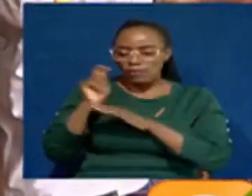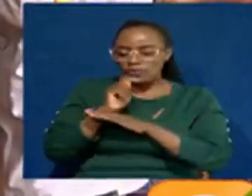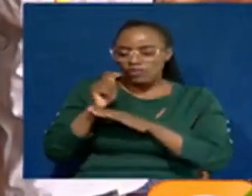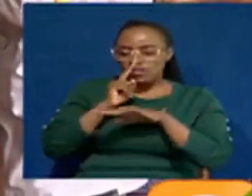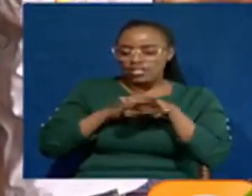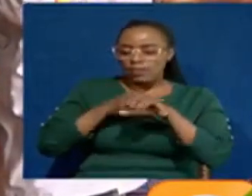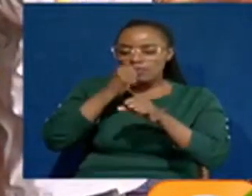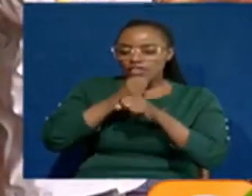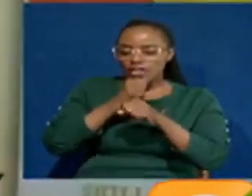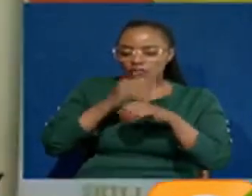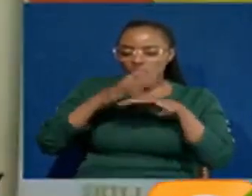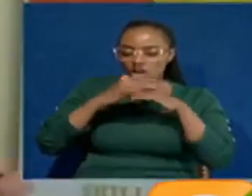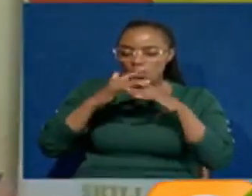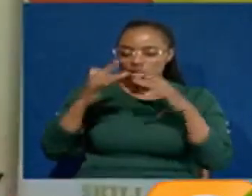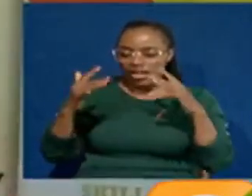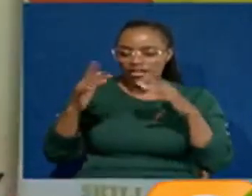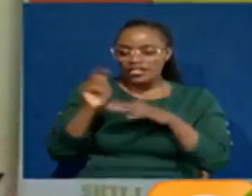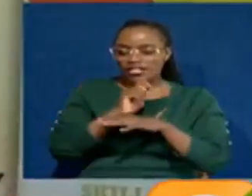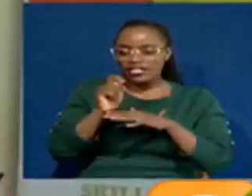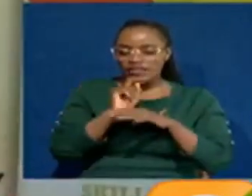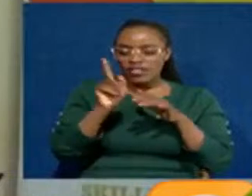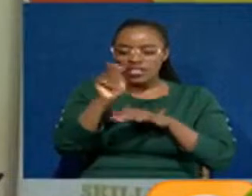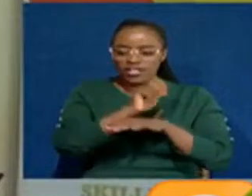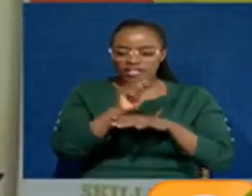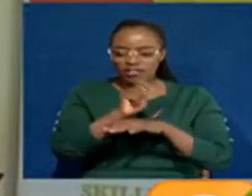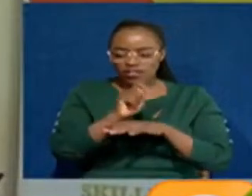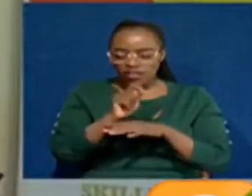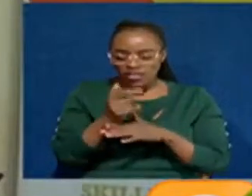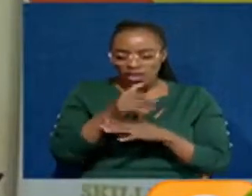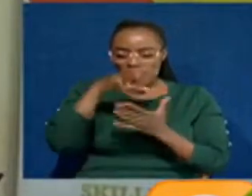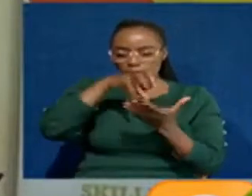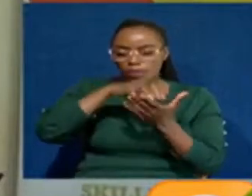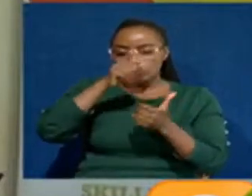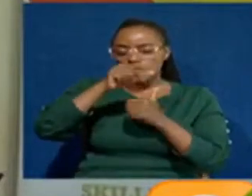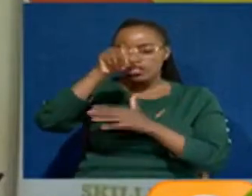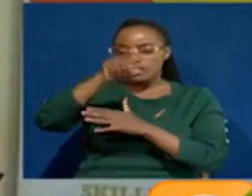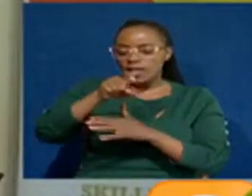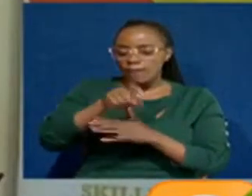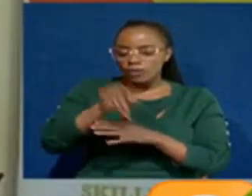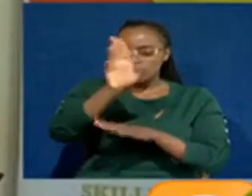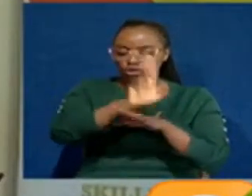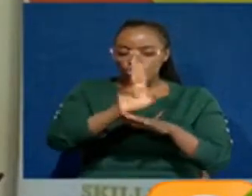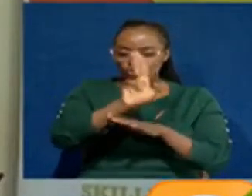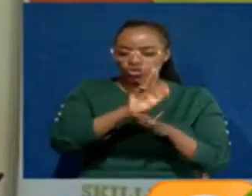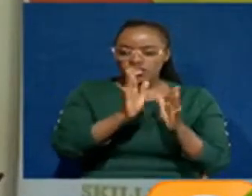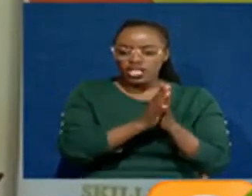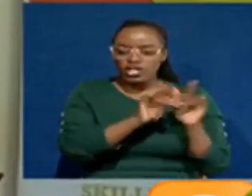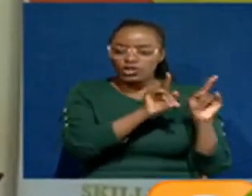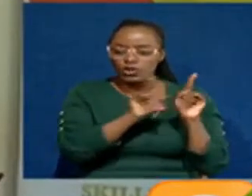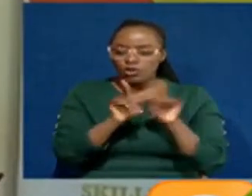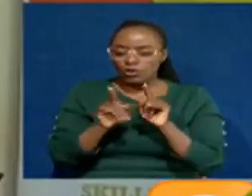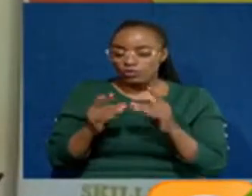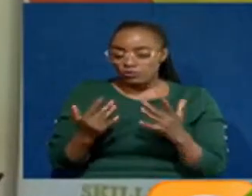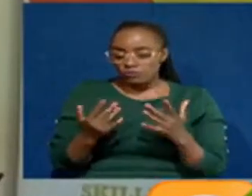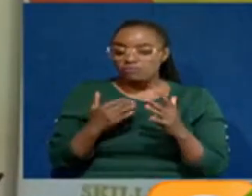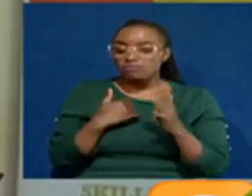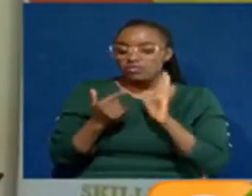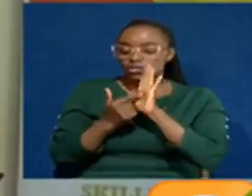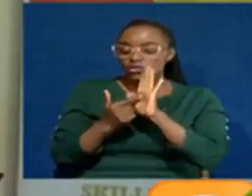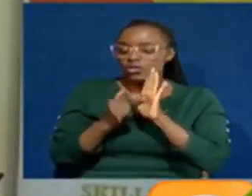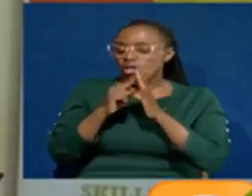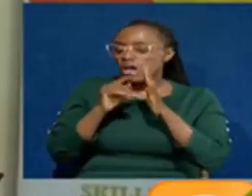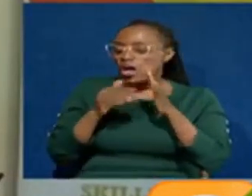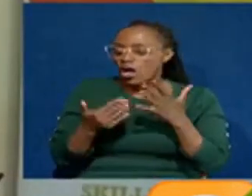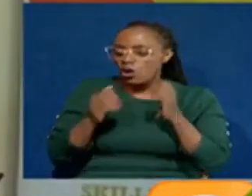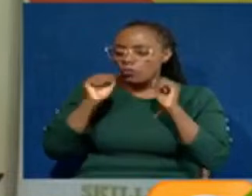the virtual welding, showing them the welding positions that they are supposed to use, and also showing them on how